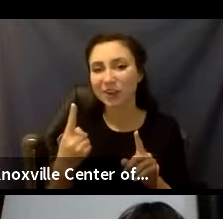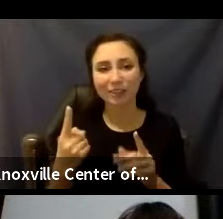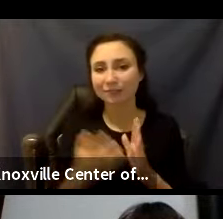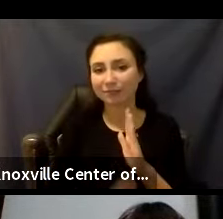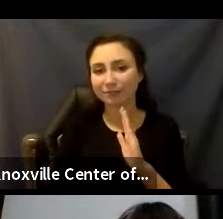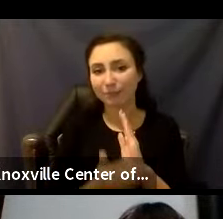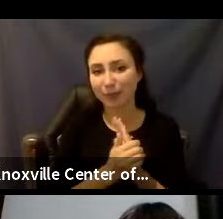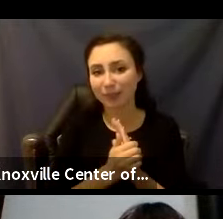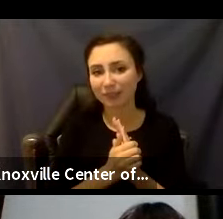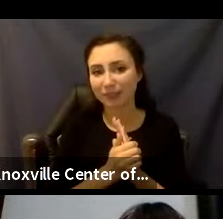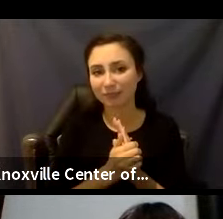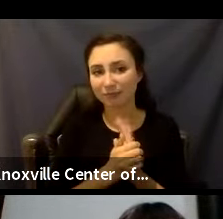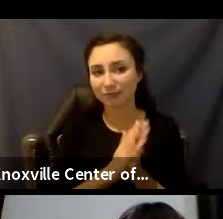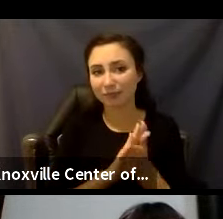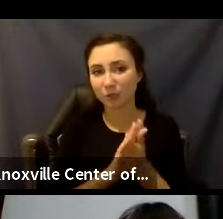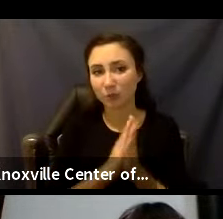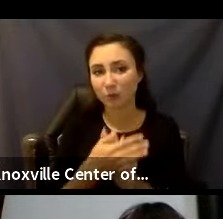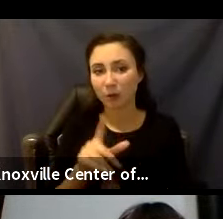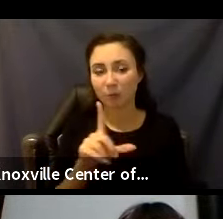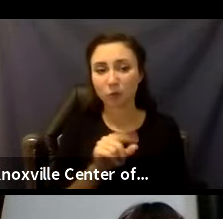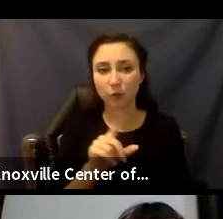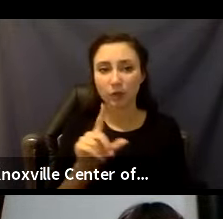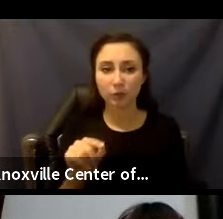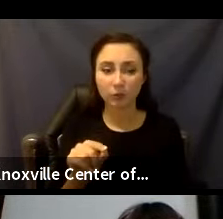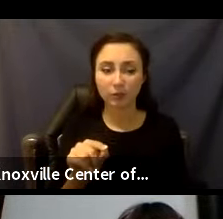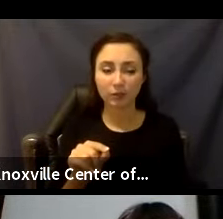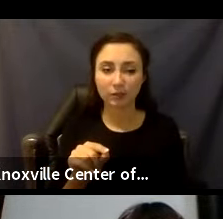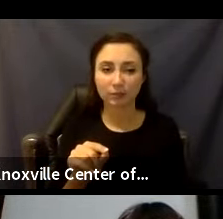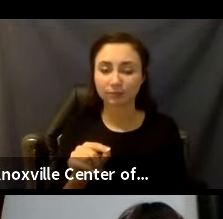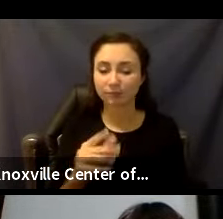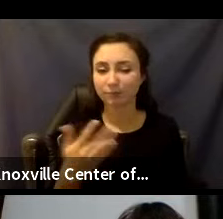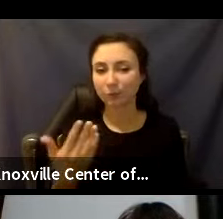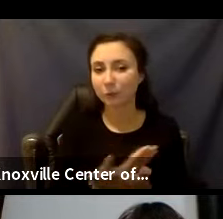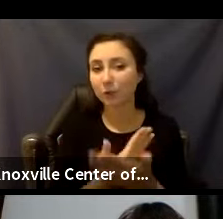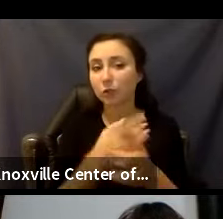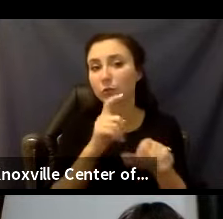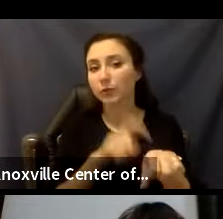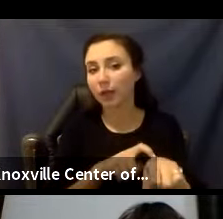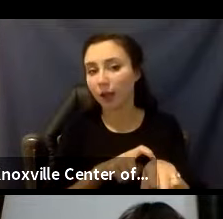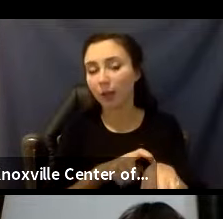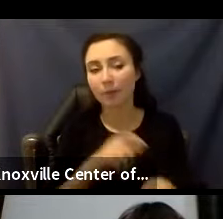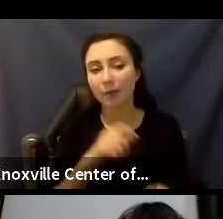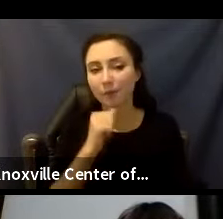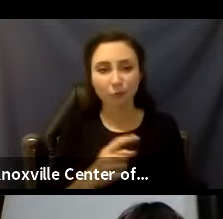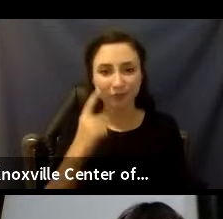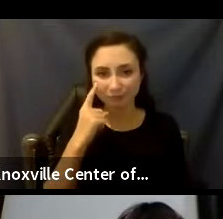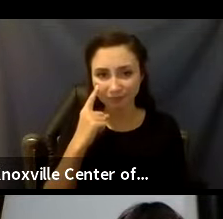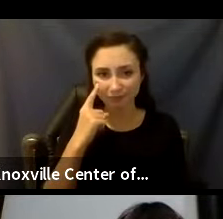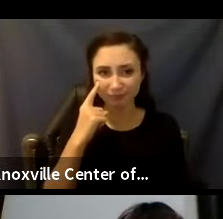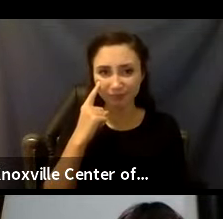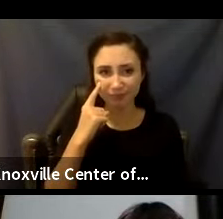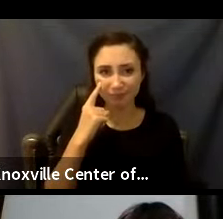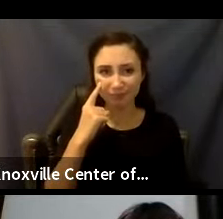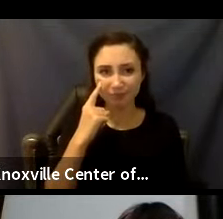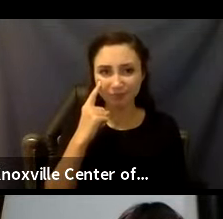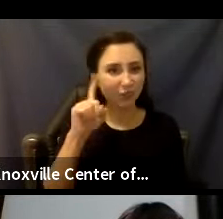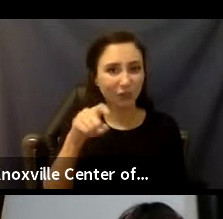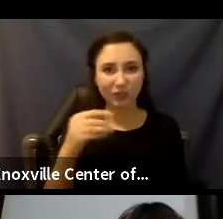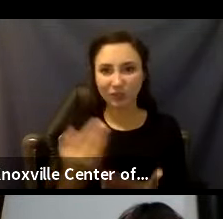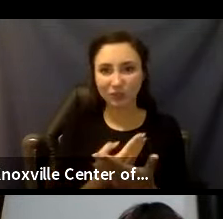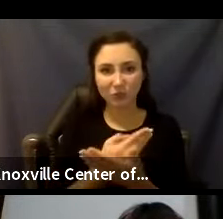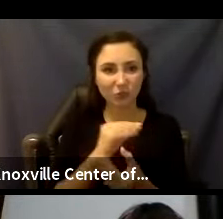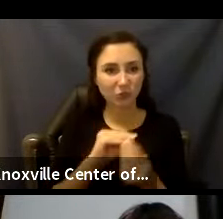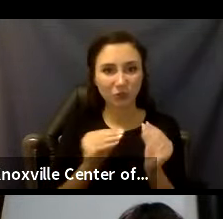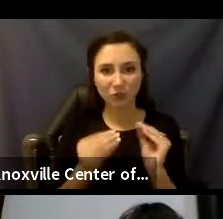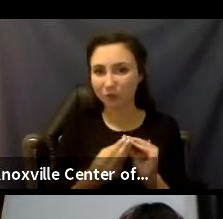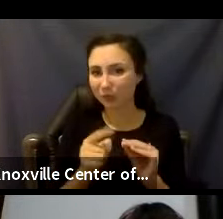to be the 2020, be to the new time. I don't think you need a new number just